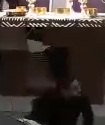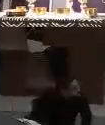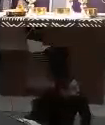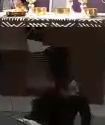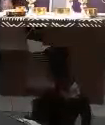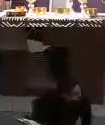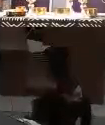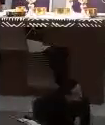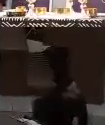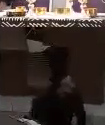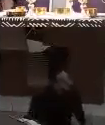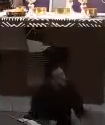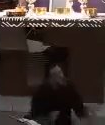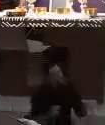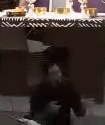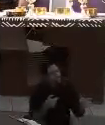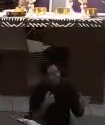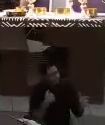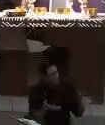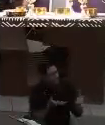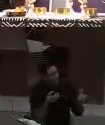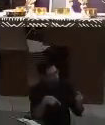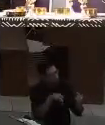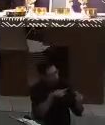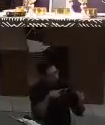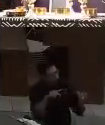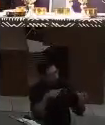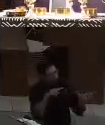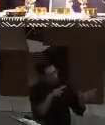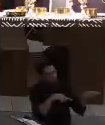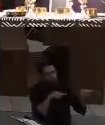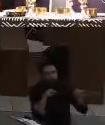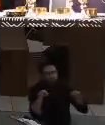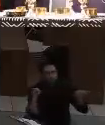Oh, wait. Go ahead. Look around. Look and see who you see.